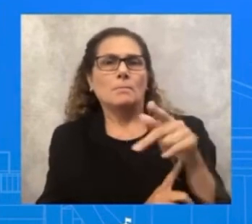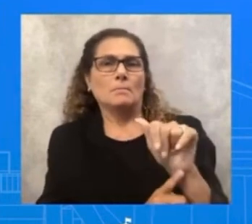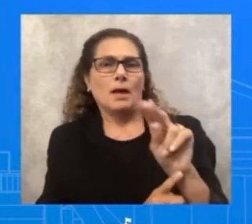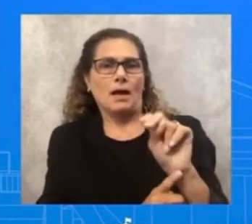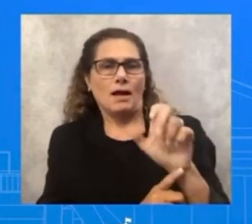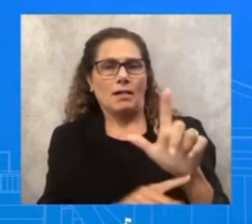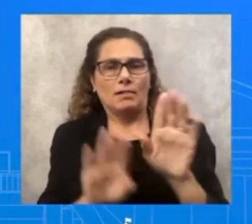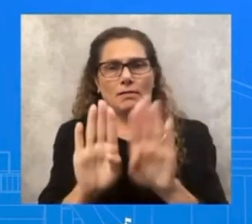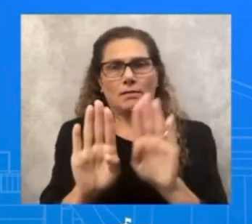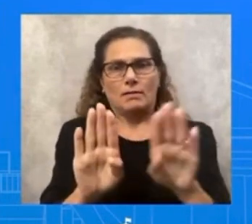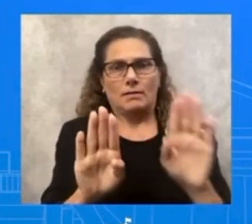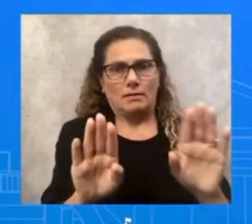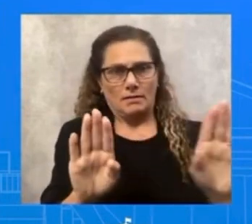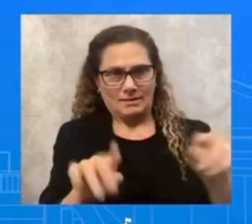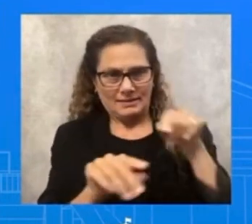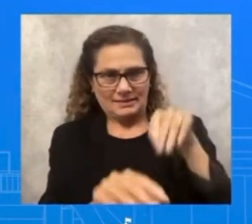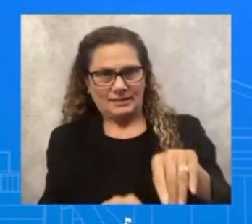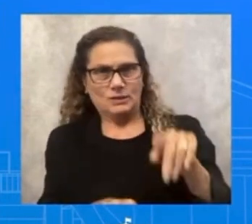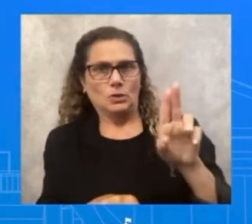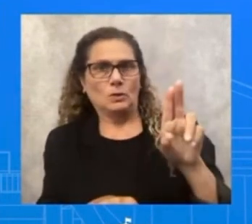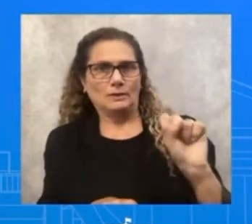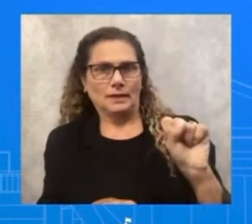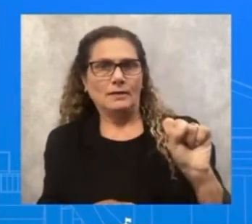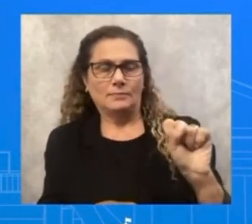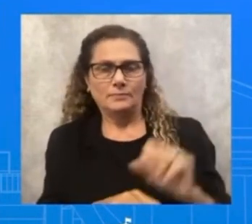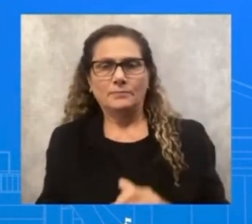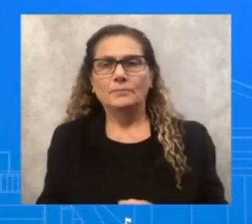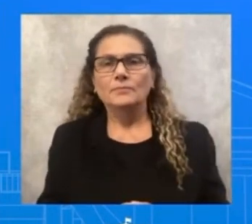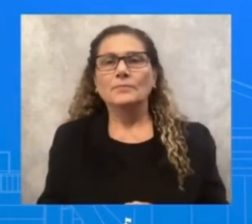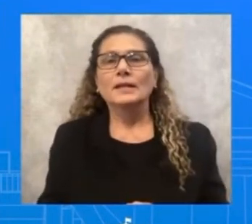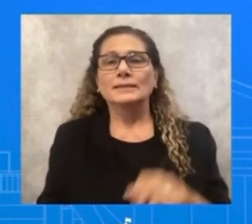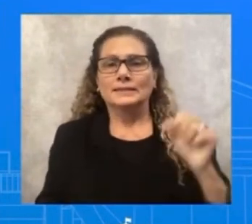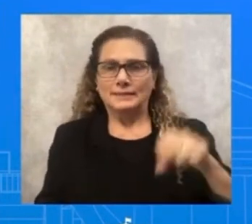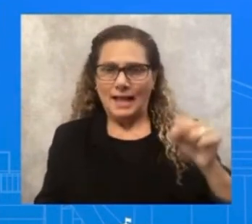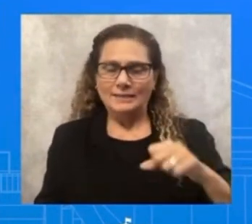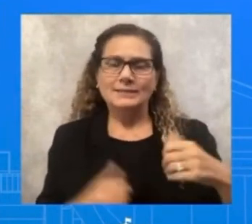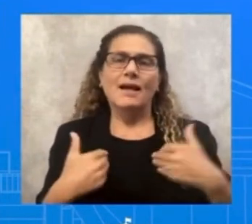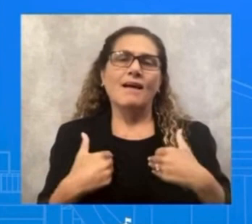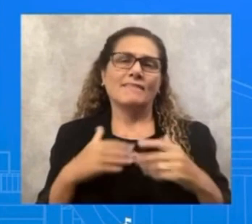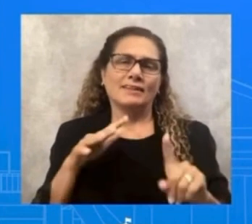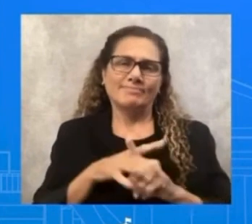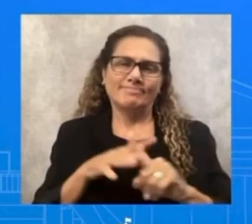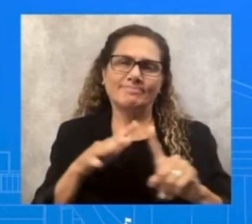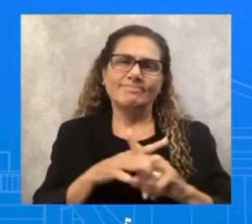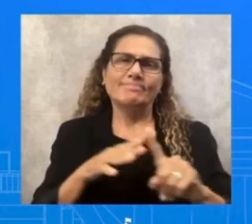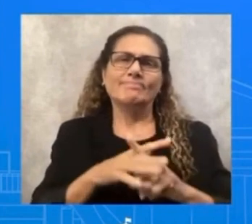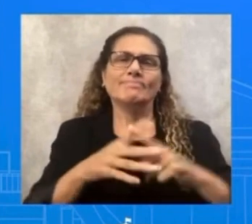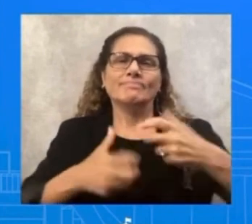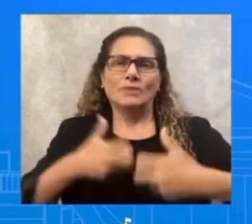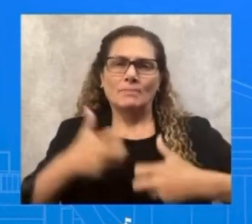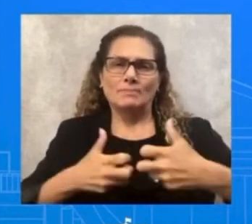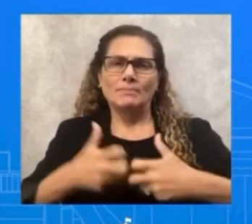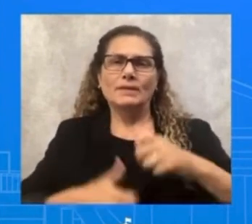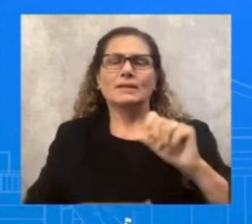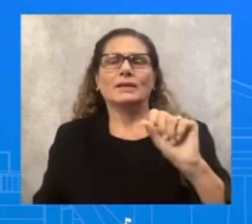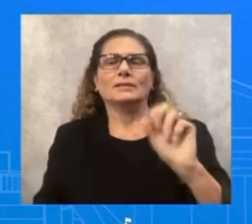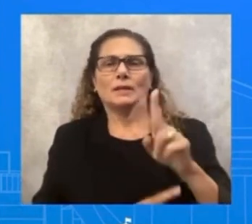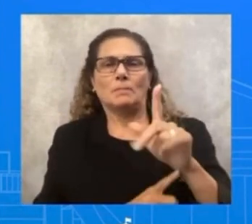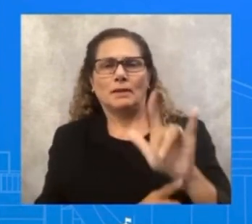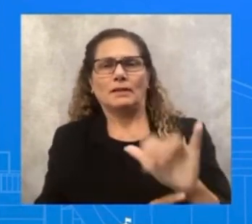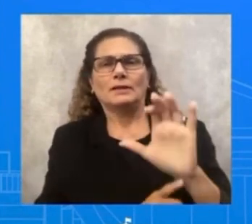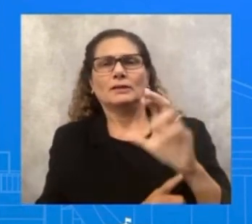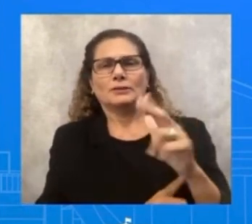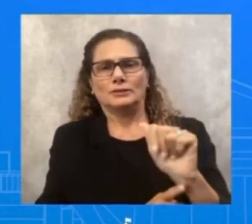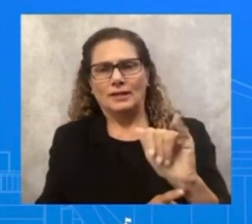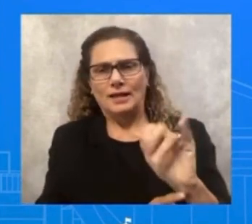there are issues with the supply chain, and we're working on those, but we think that the boom in home manufacturing